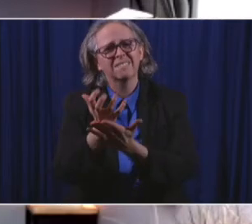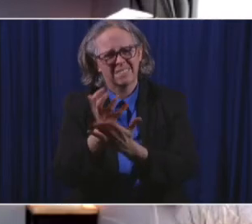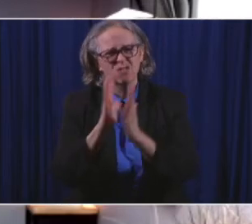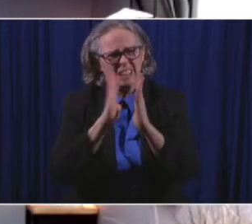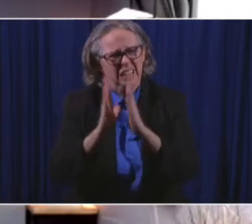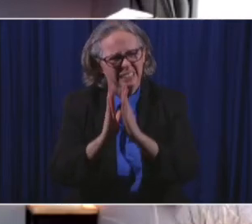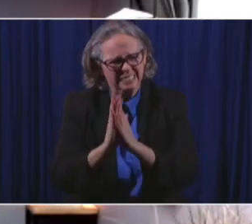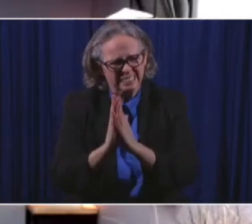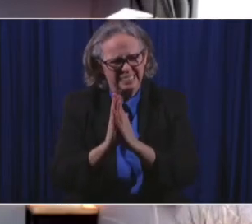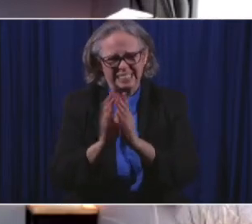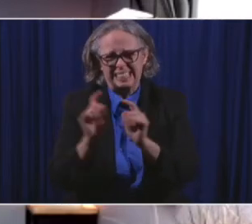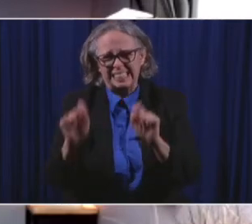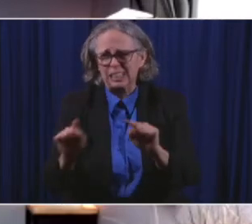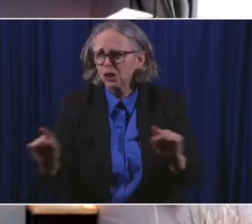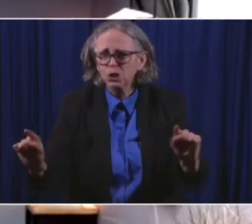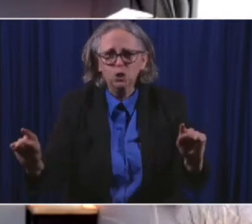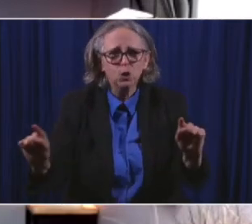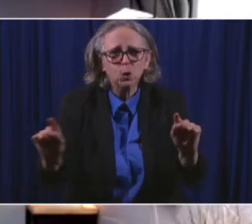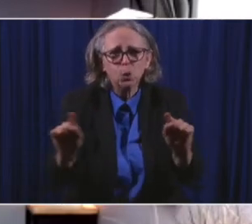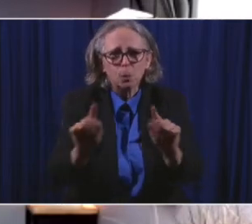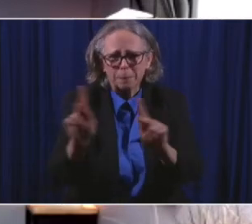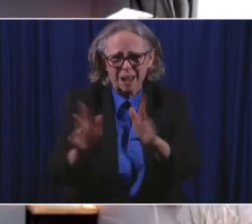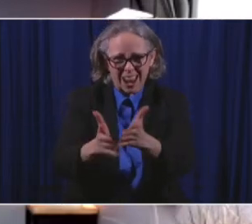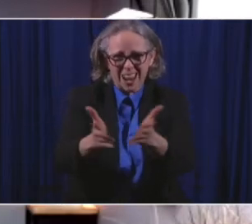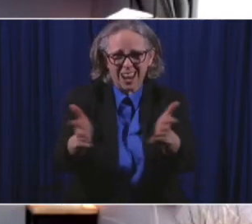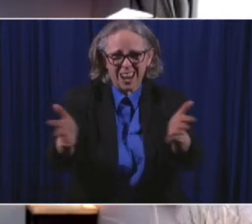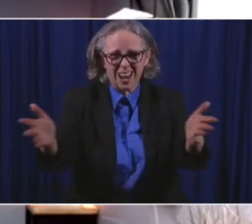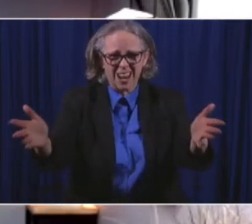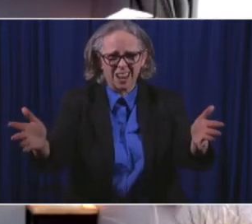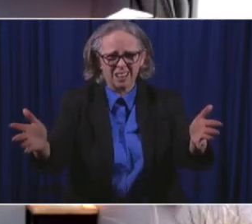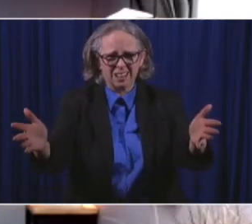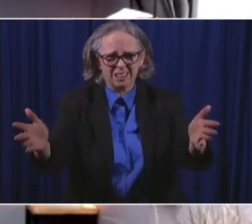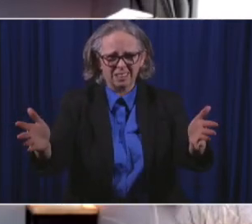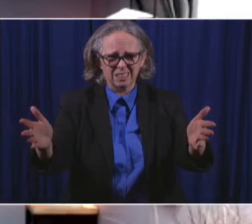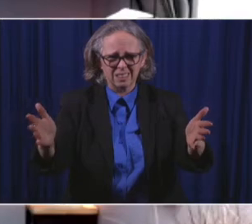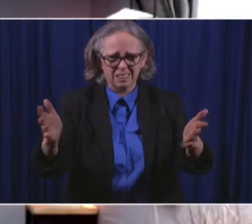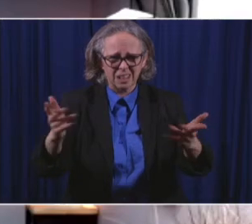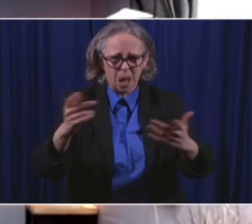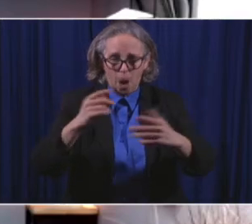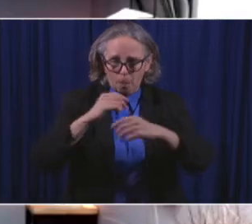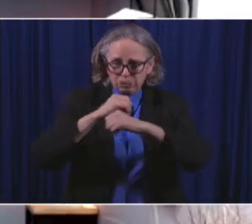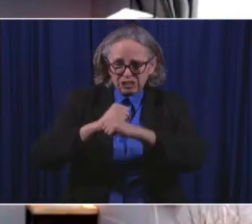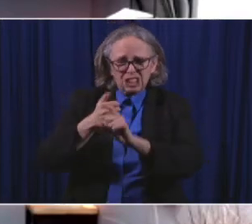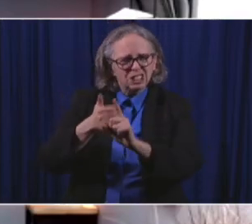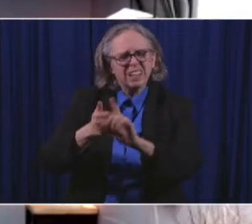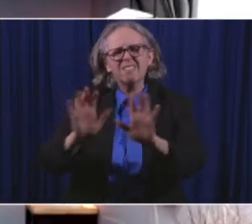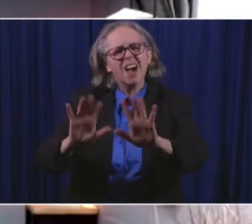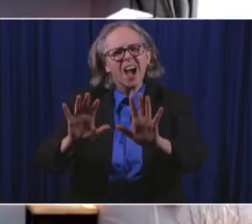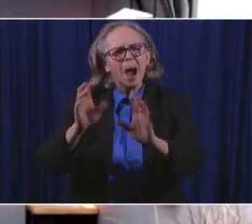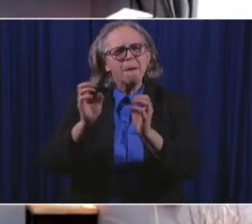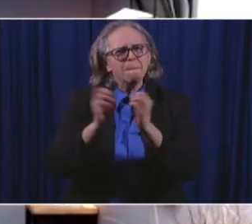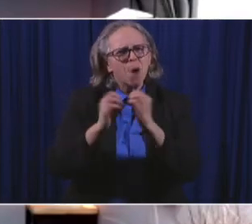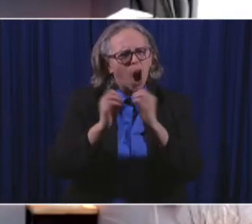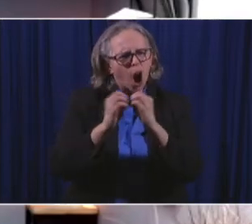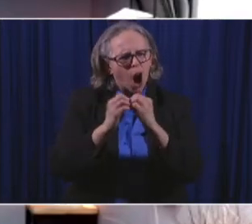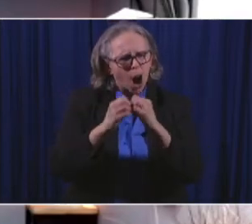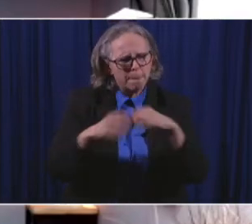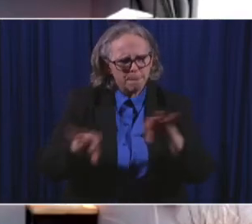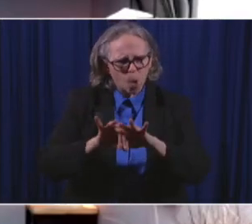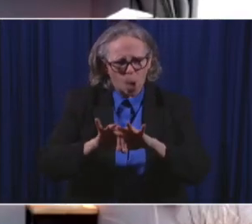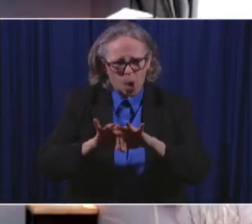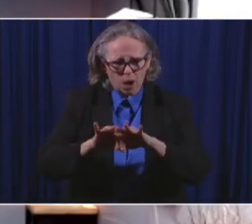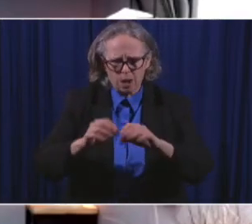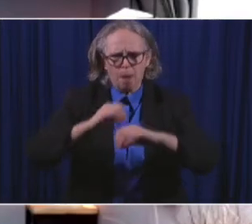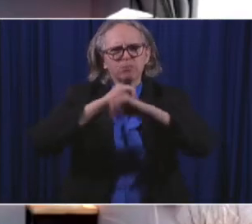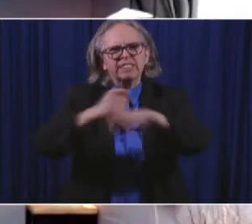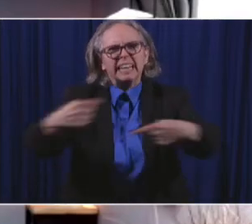part. It's not only to protect yourself and your family, but it's to help keep us healthcare workers healthy so we can continue